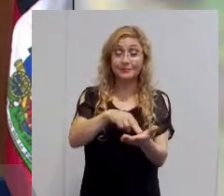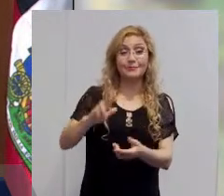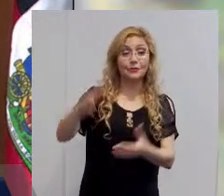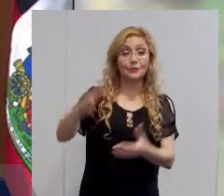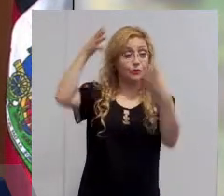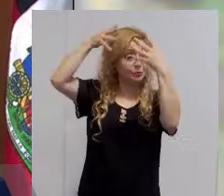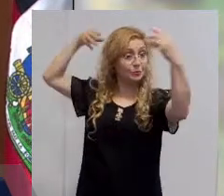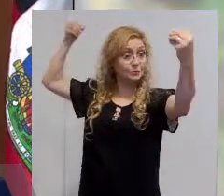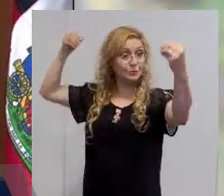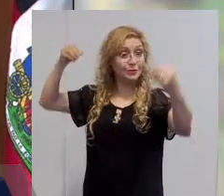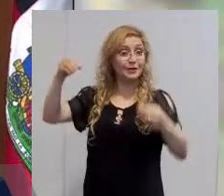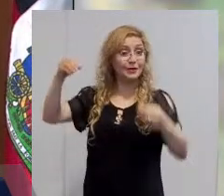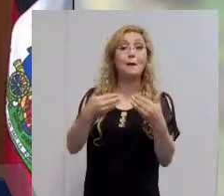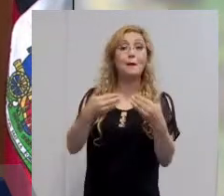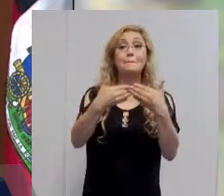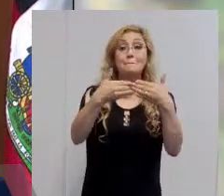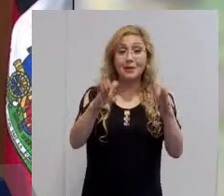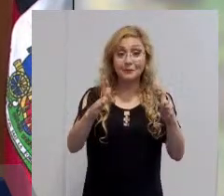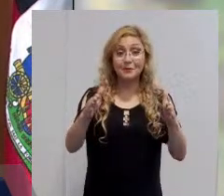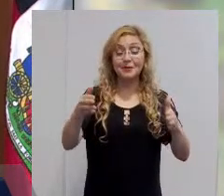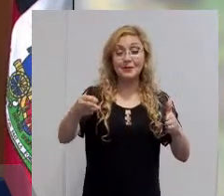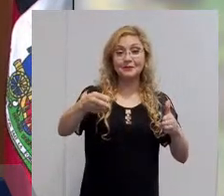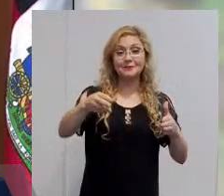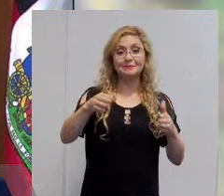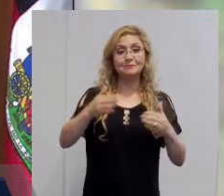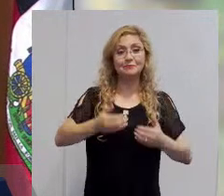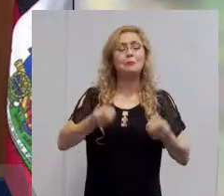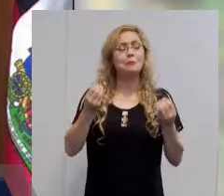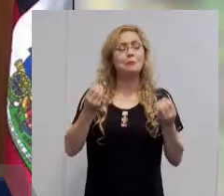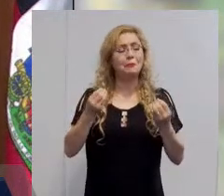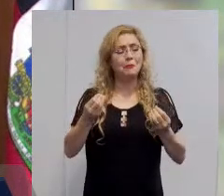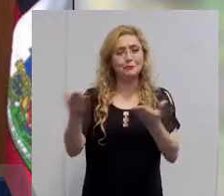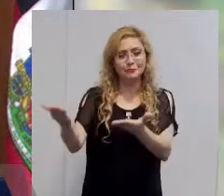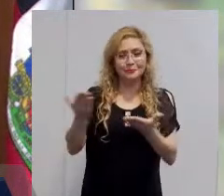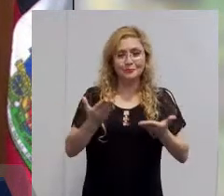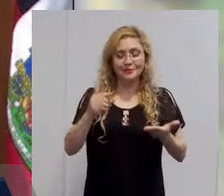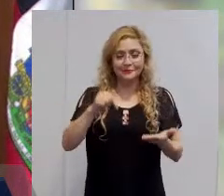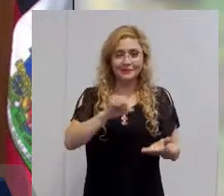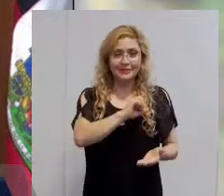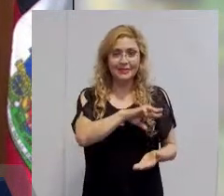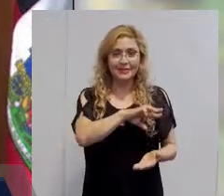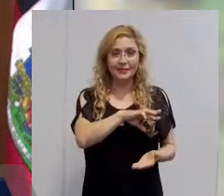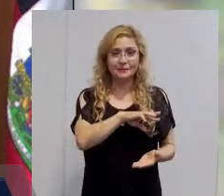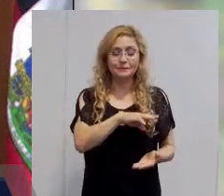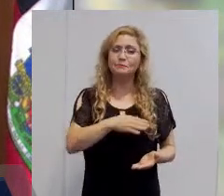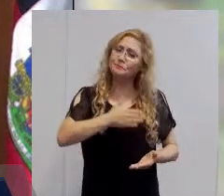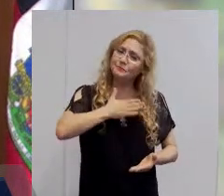here today, the ambassador of Panama in Chile, it's a pleasure to see you,